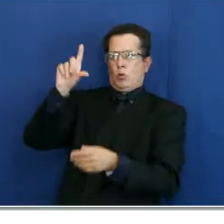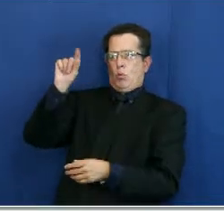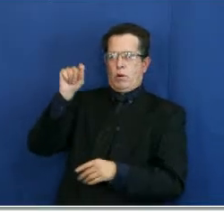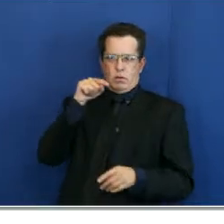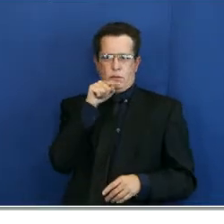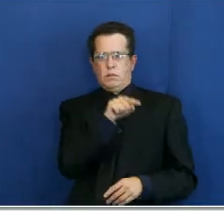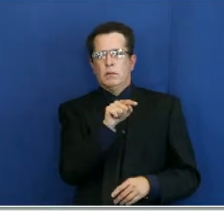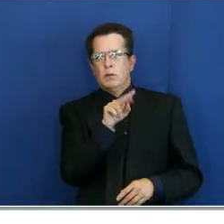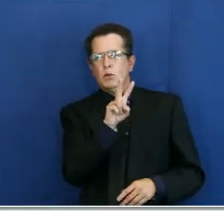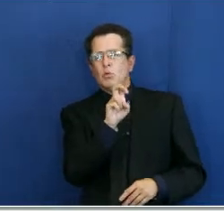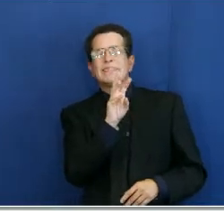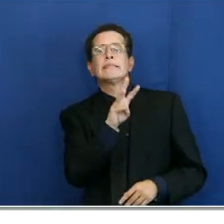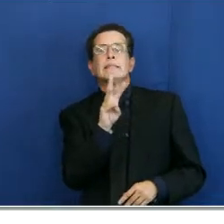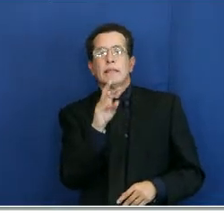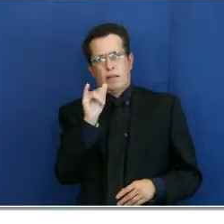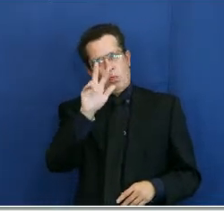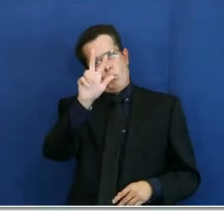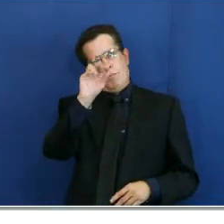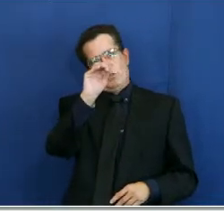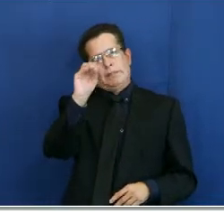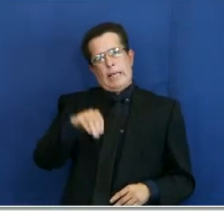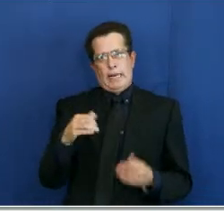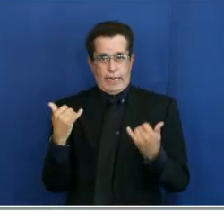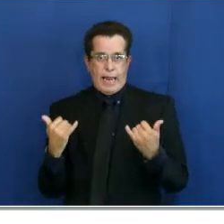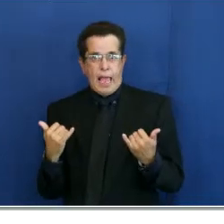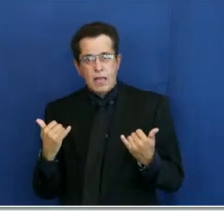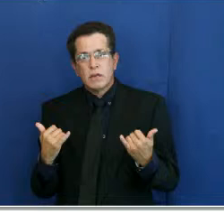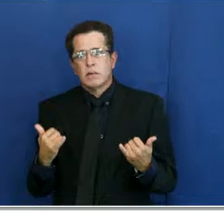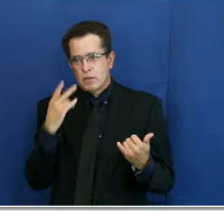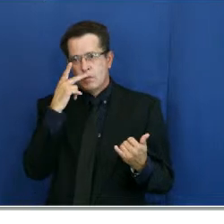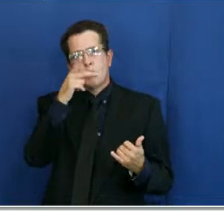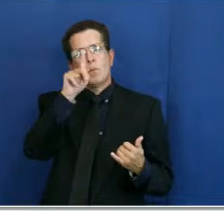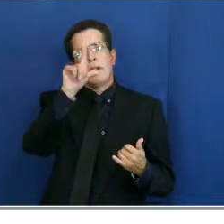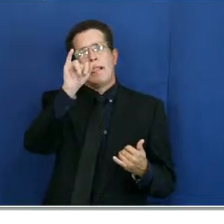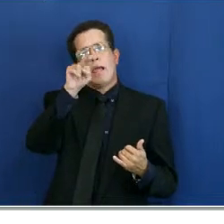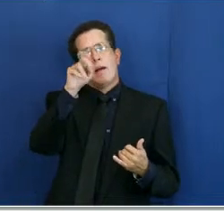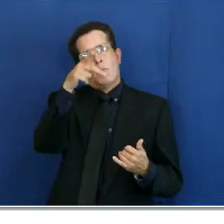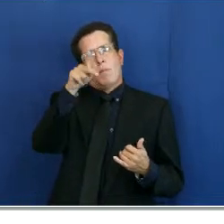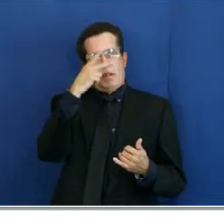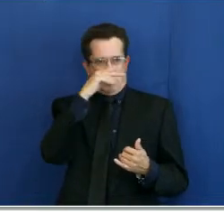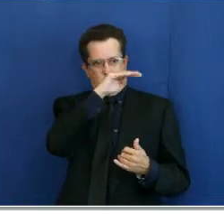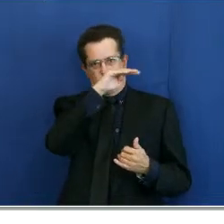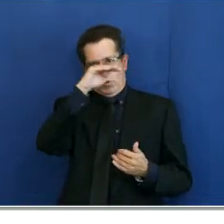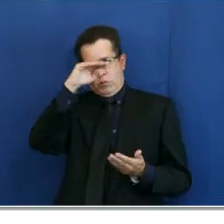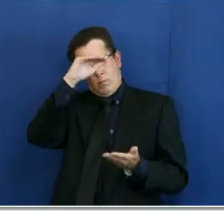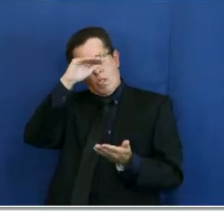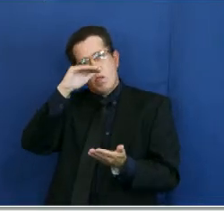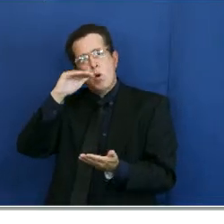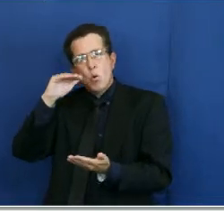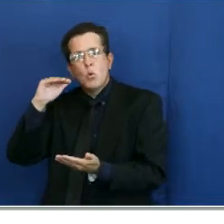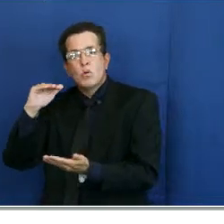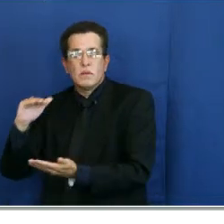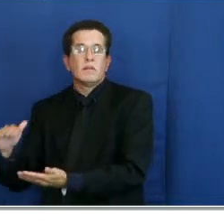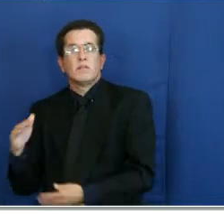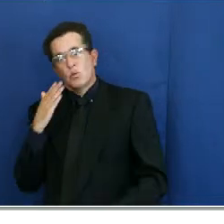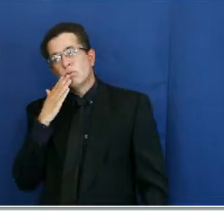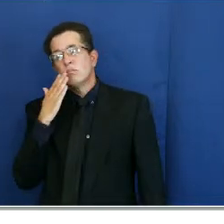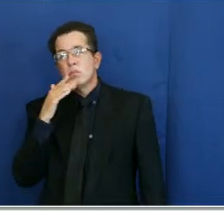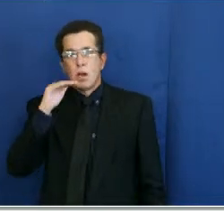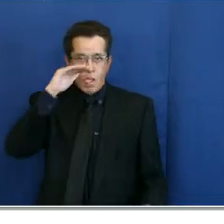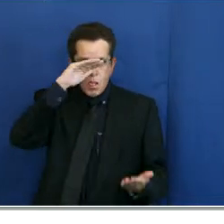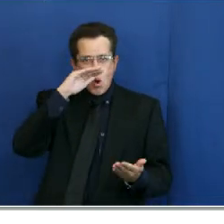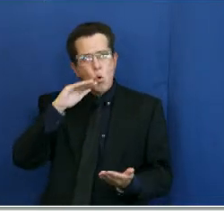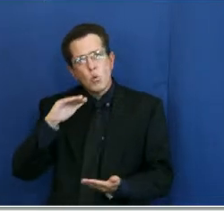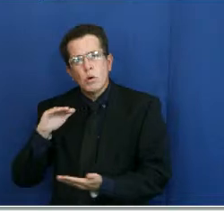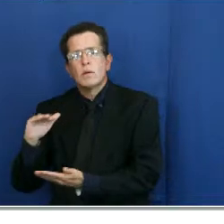daily positivity rate of 3% for today. And again, on the purple line there, you see the rolling 14-day average, which again is trending in a good direction